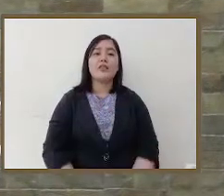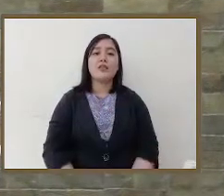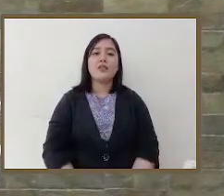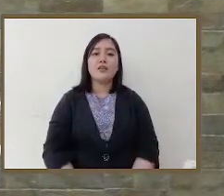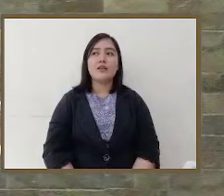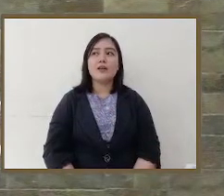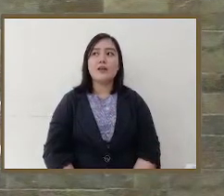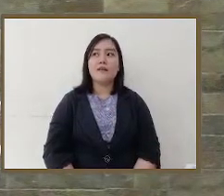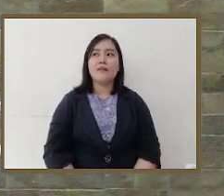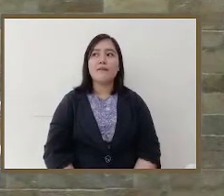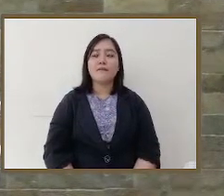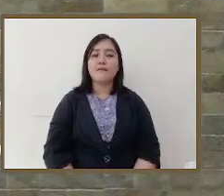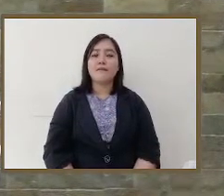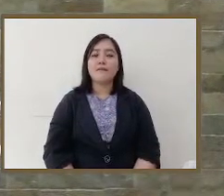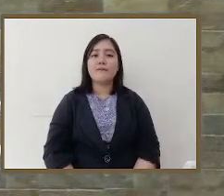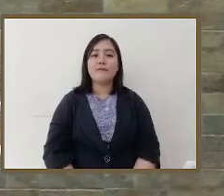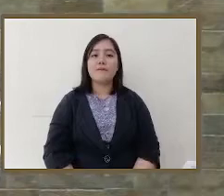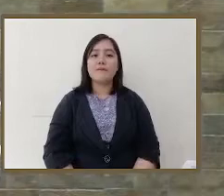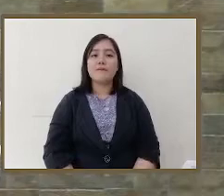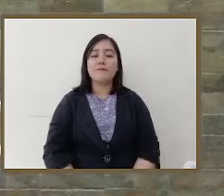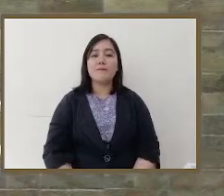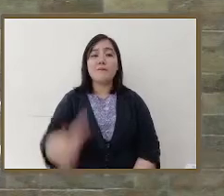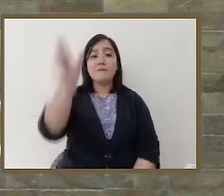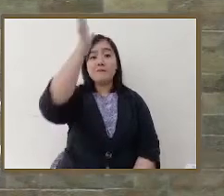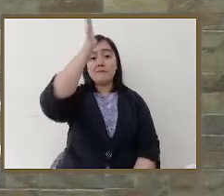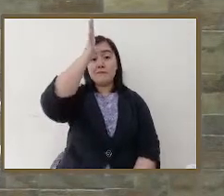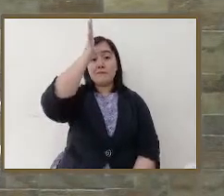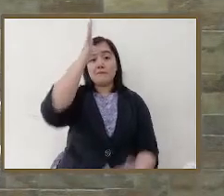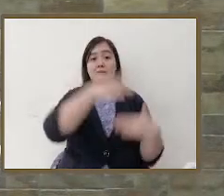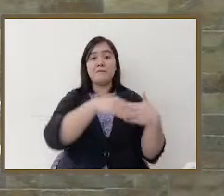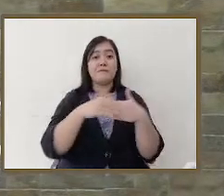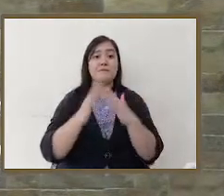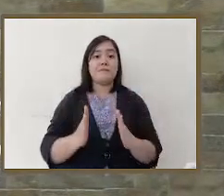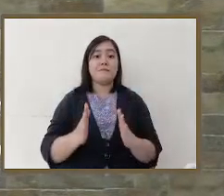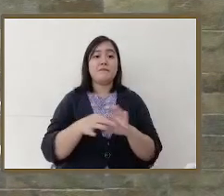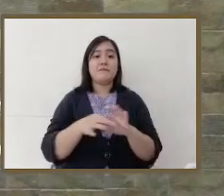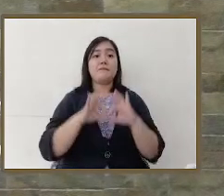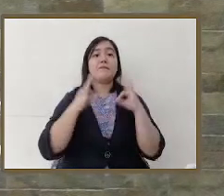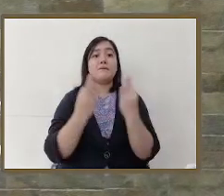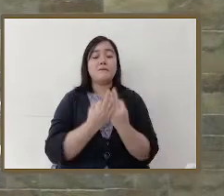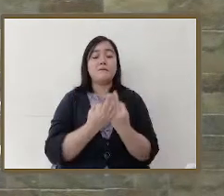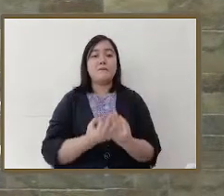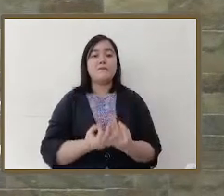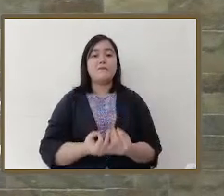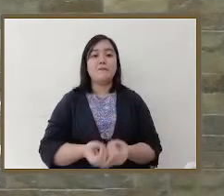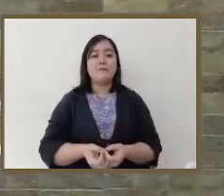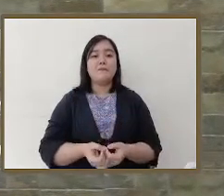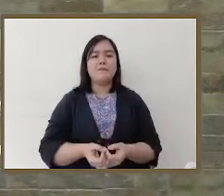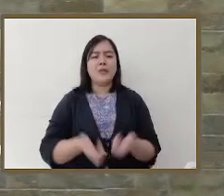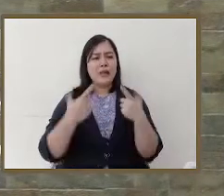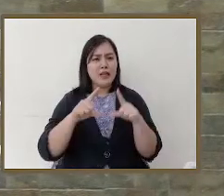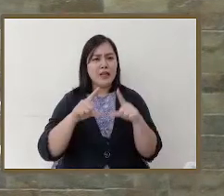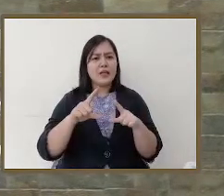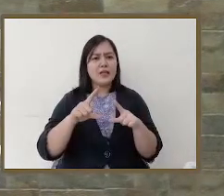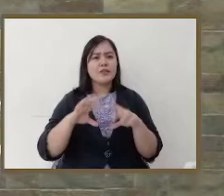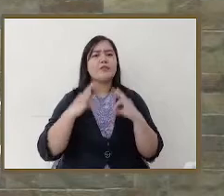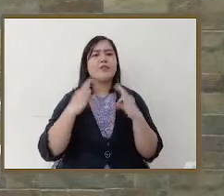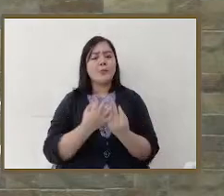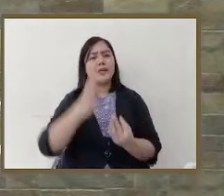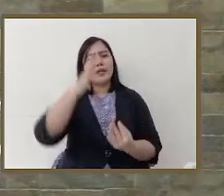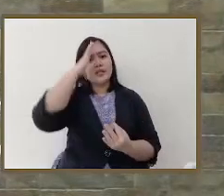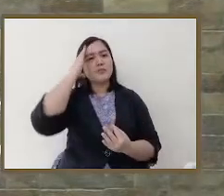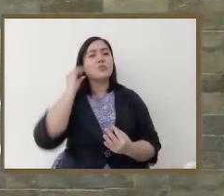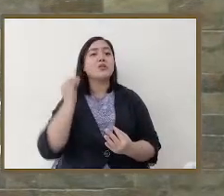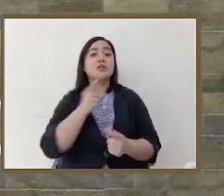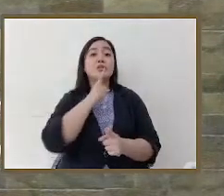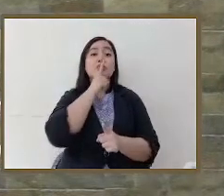can you see the importance? Fathers, leaders of the home, bigyan natin ng Diyos ang ating pamilya. Maawa naman kayo